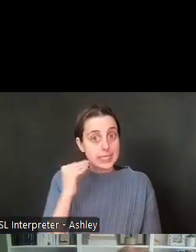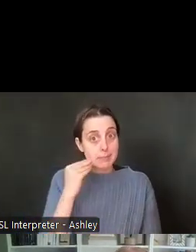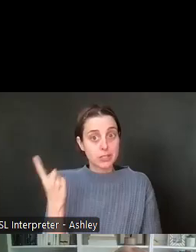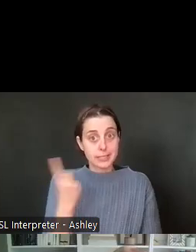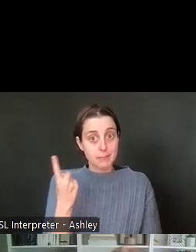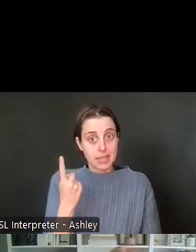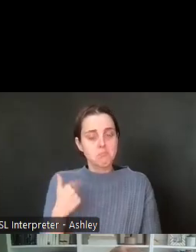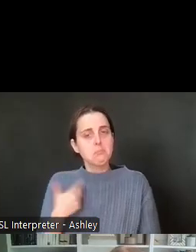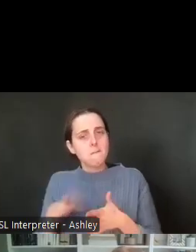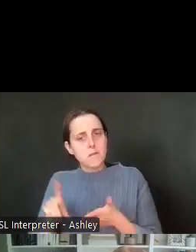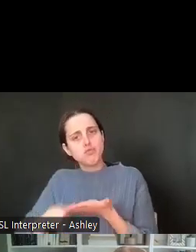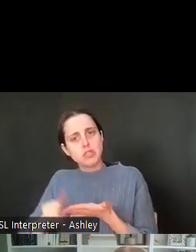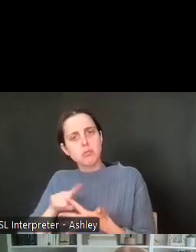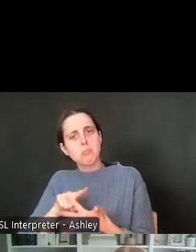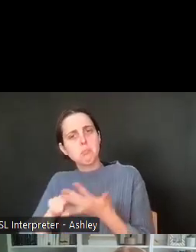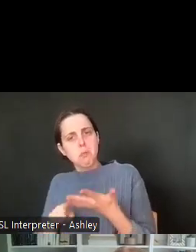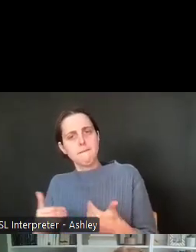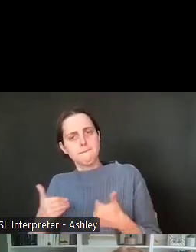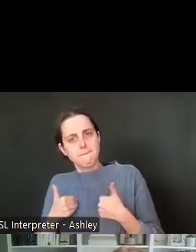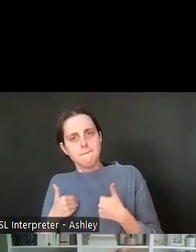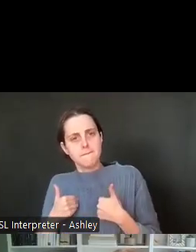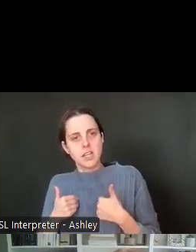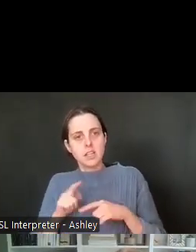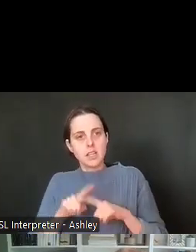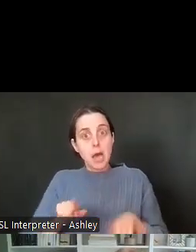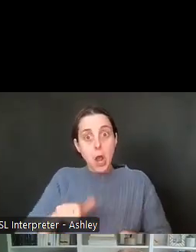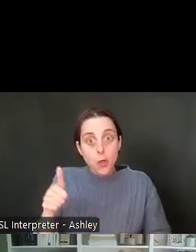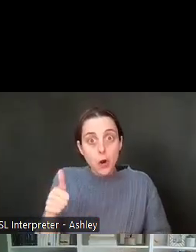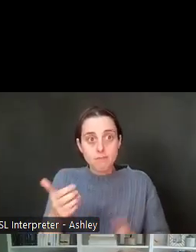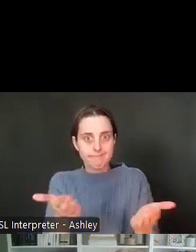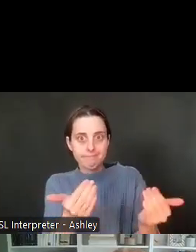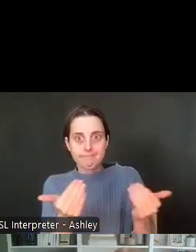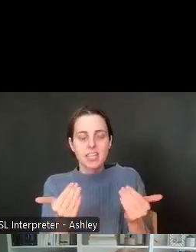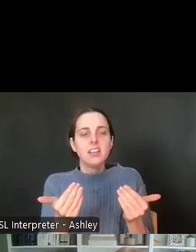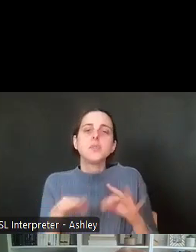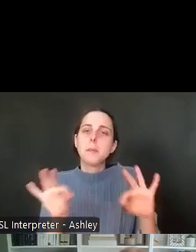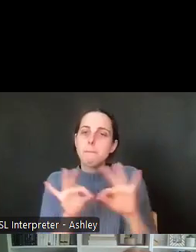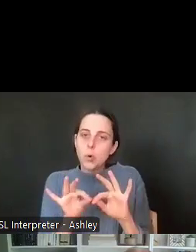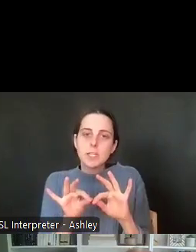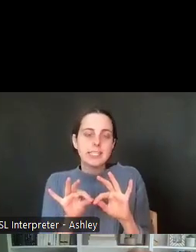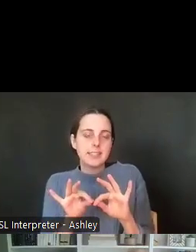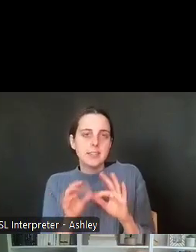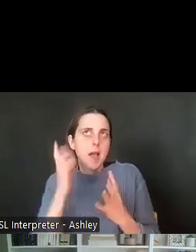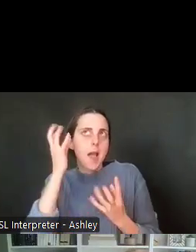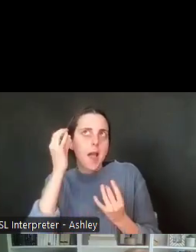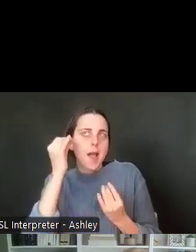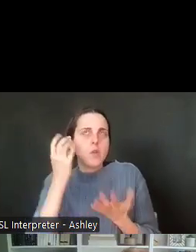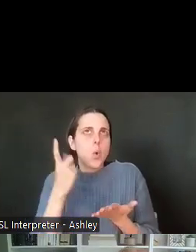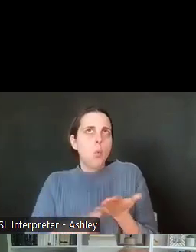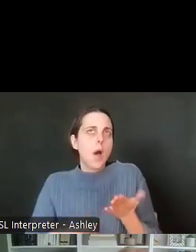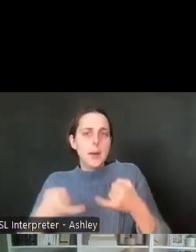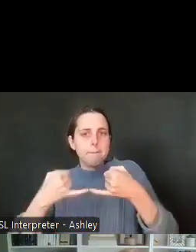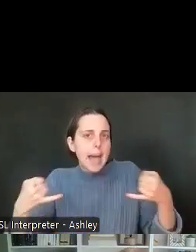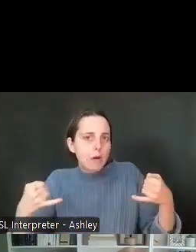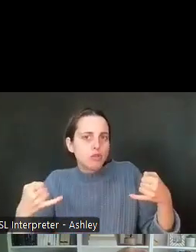research that I've done or the mediations that I facilitated. So give yourself some time to think about what boundaries